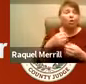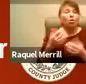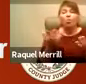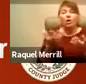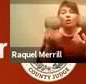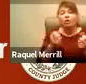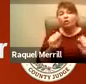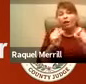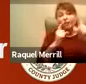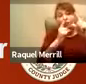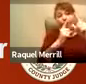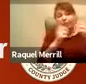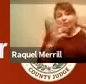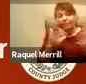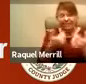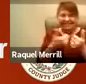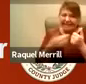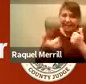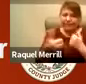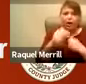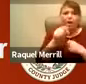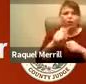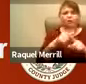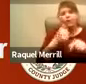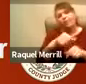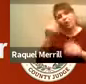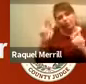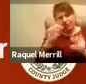do? We're trying to separate you from someone else.